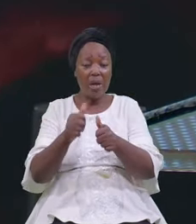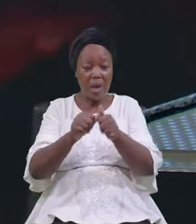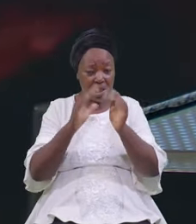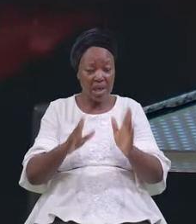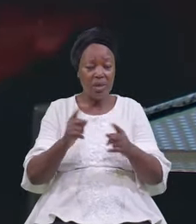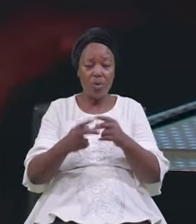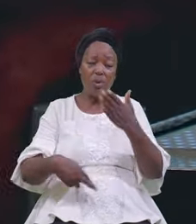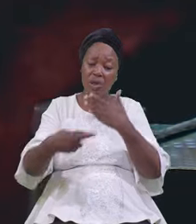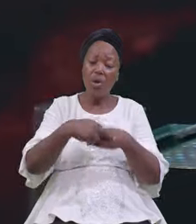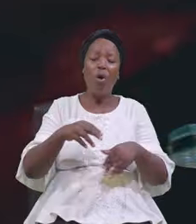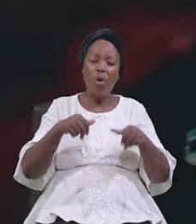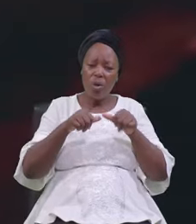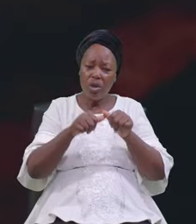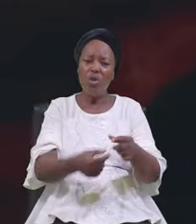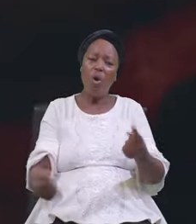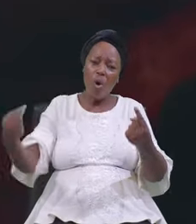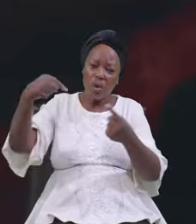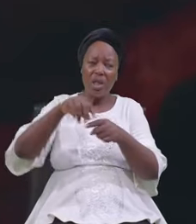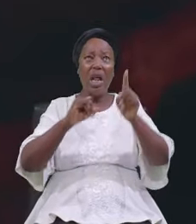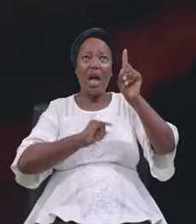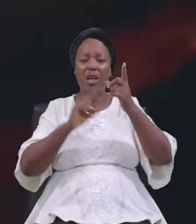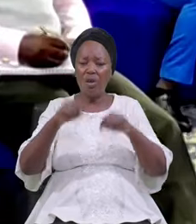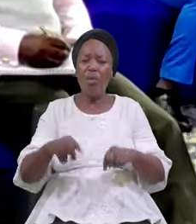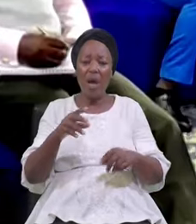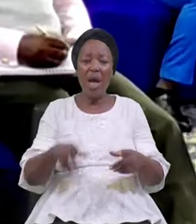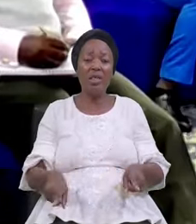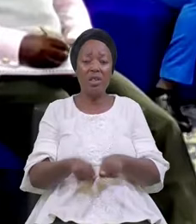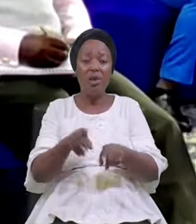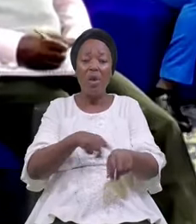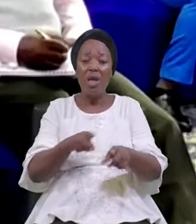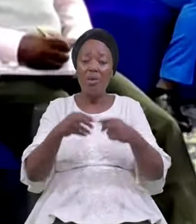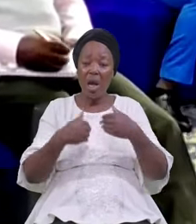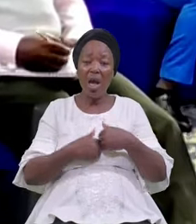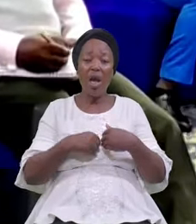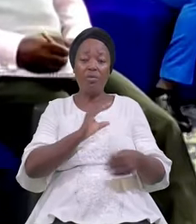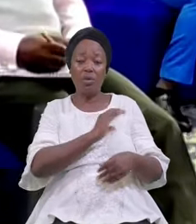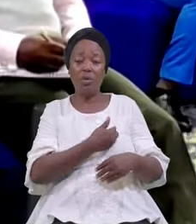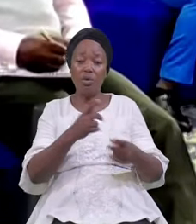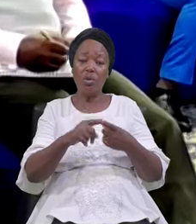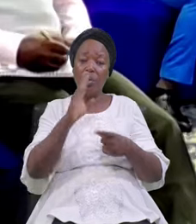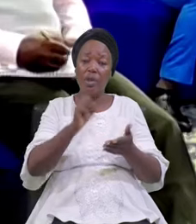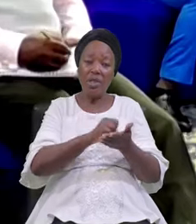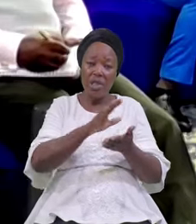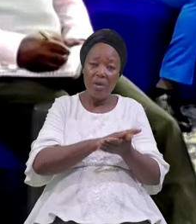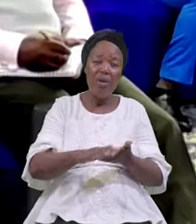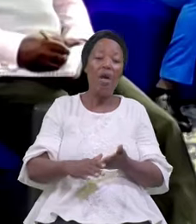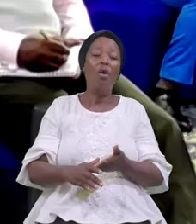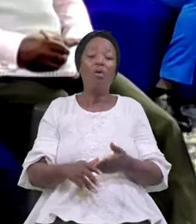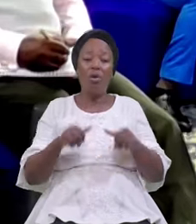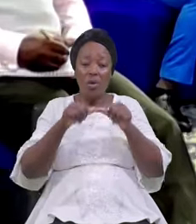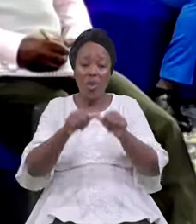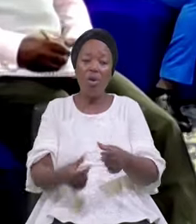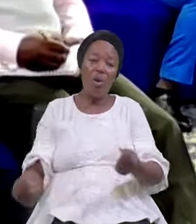As long as there are saved souls to be sanctified, occupy till I come. As long as there are sick people to